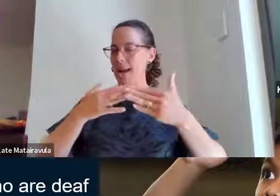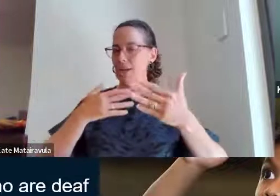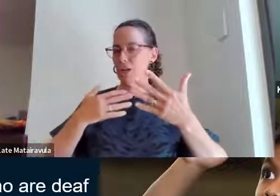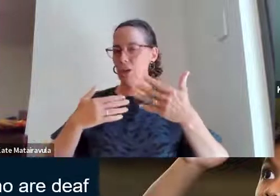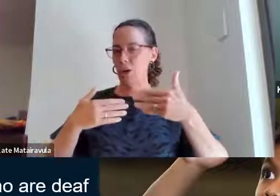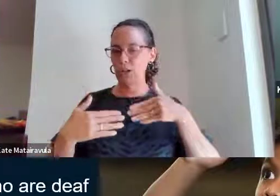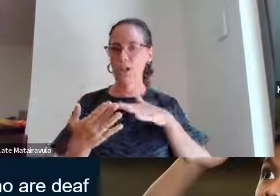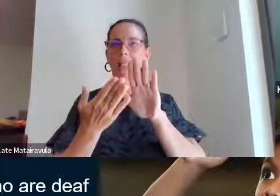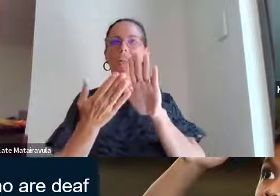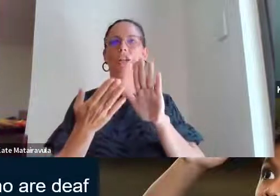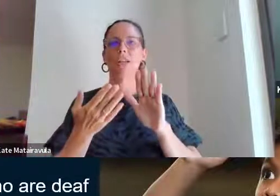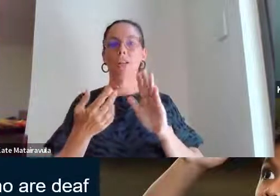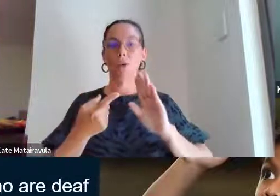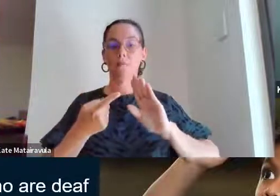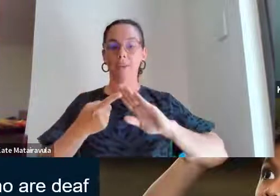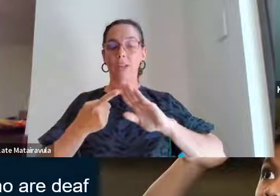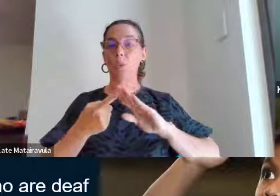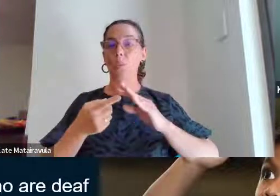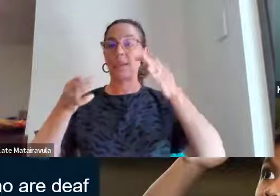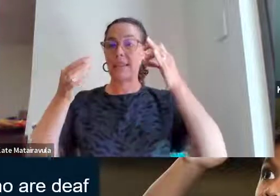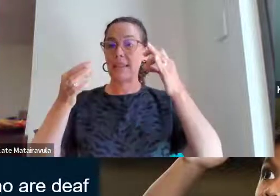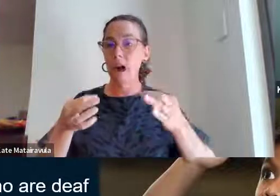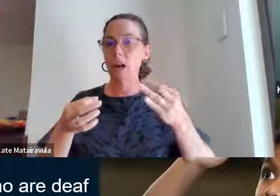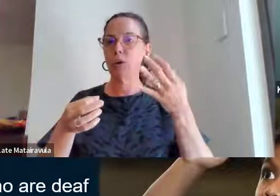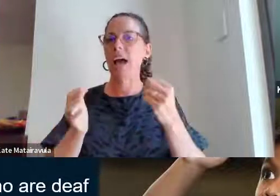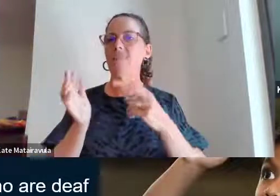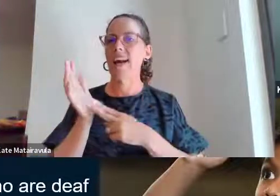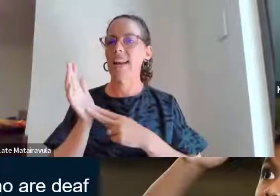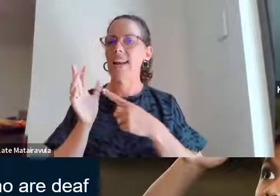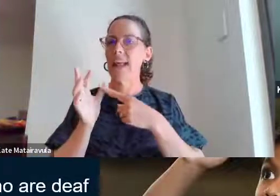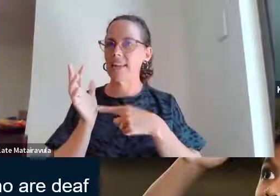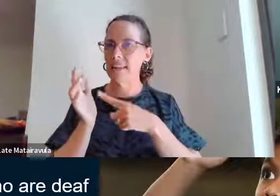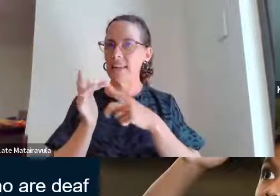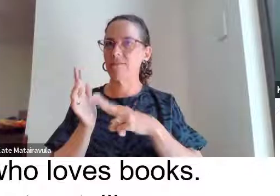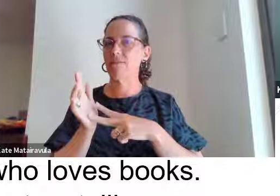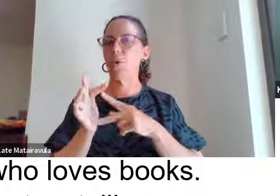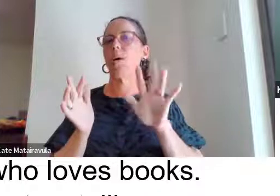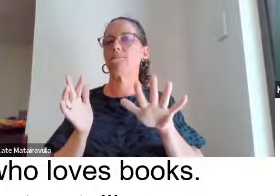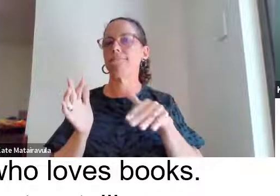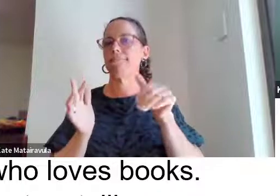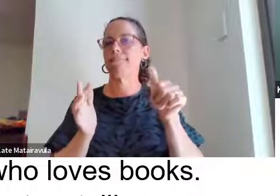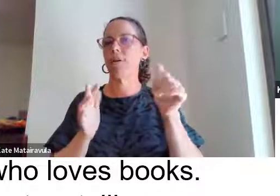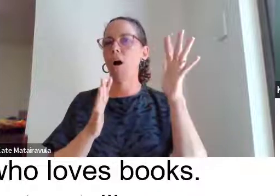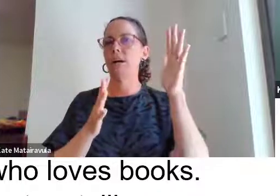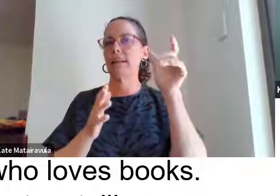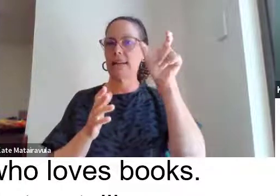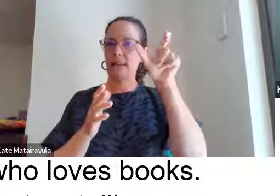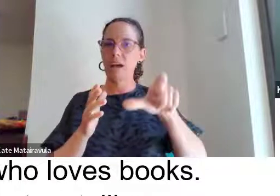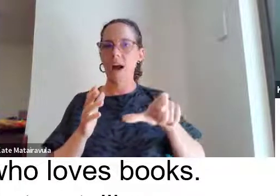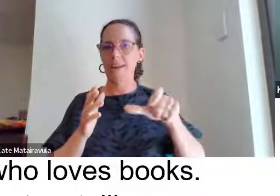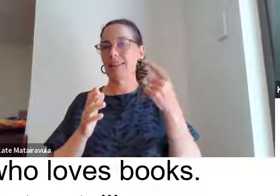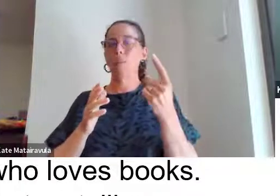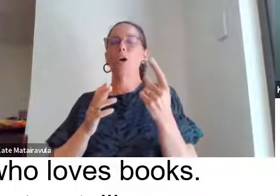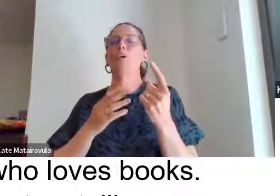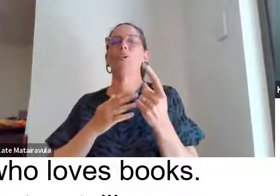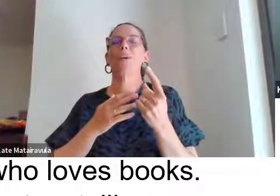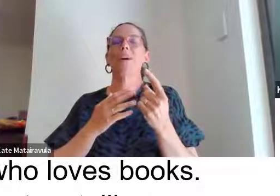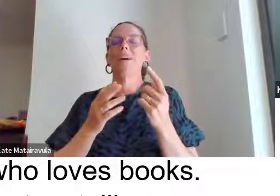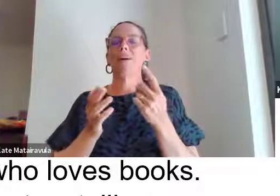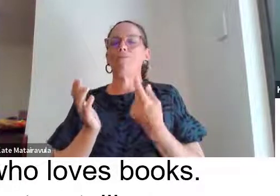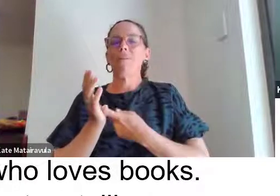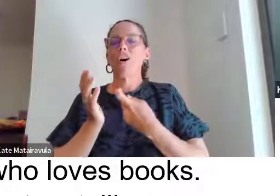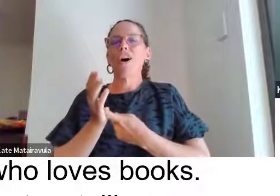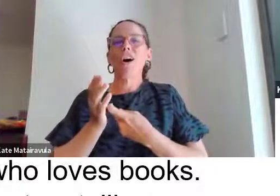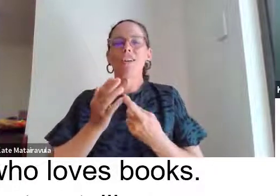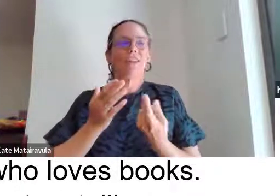approach. So how do we manage those challenges? So we decided to actually have a native proficient Auslan